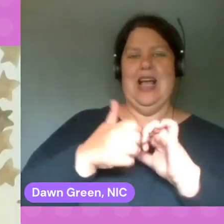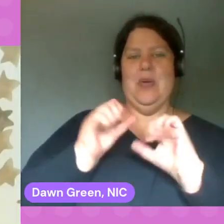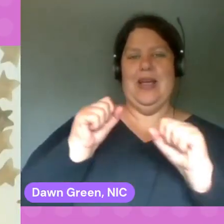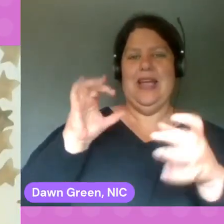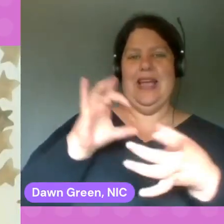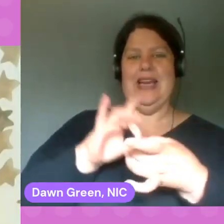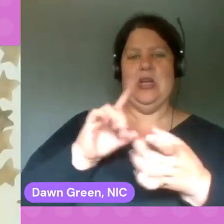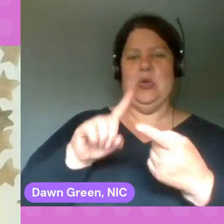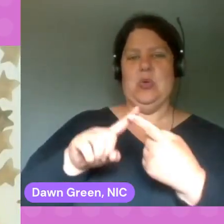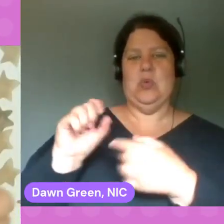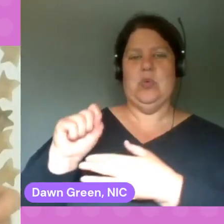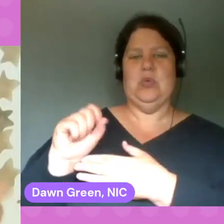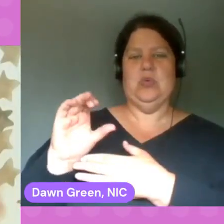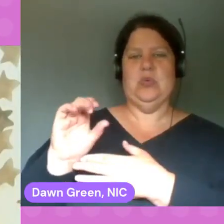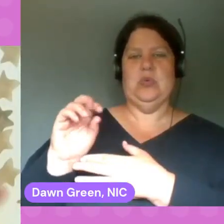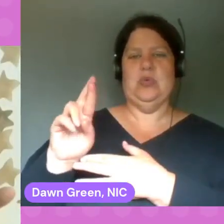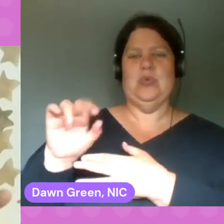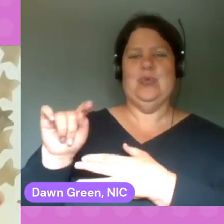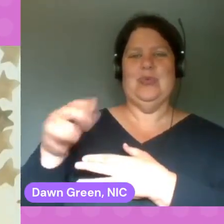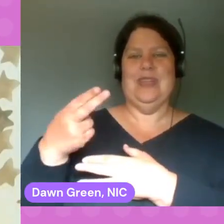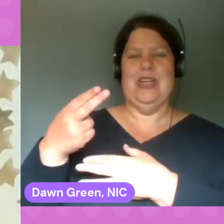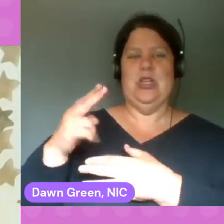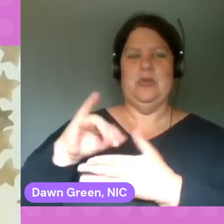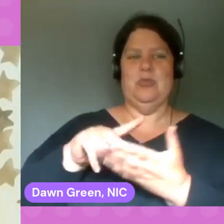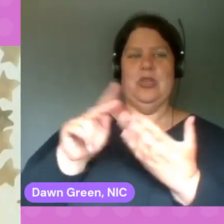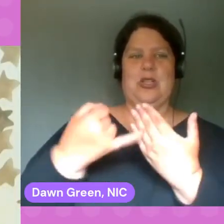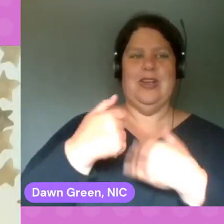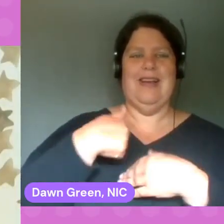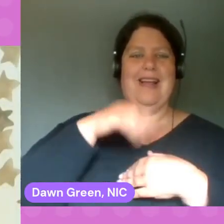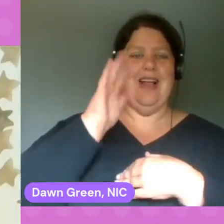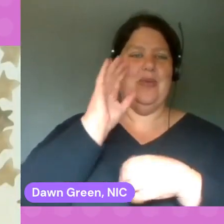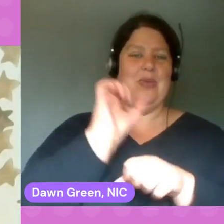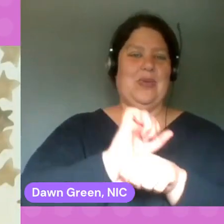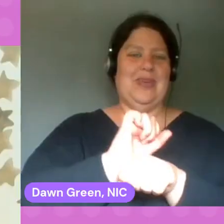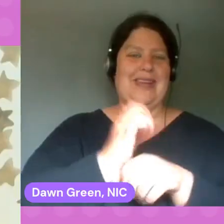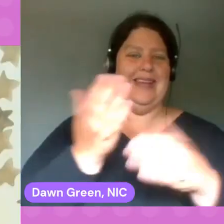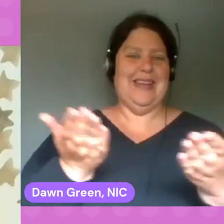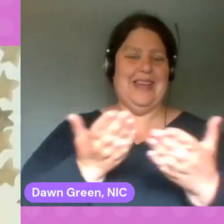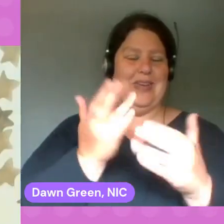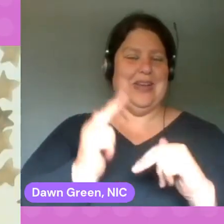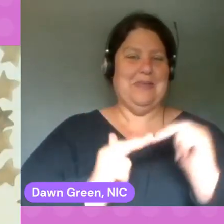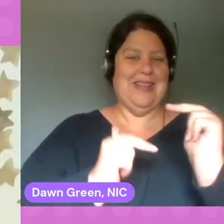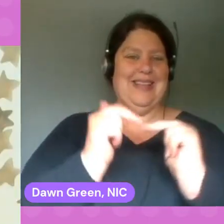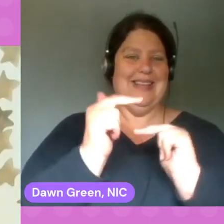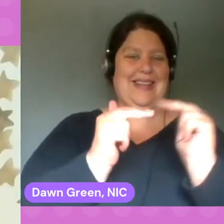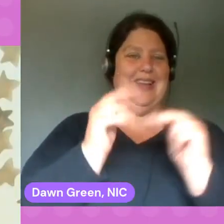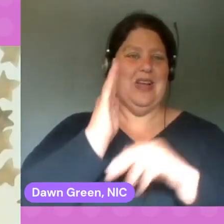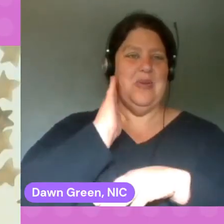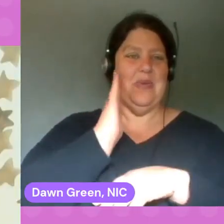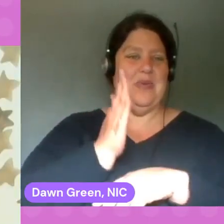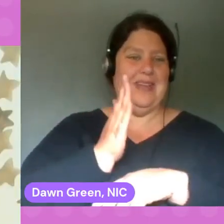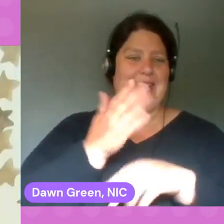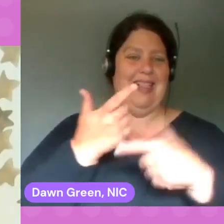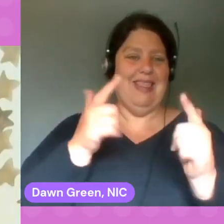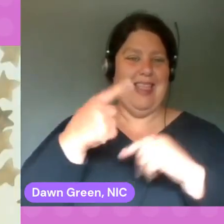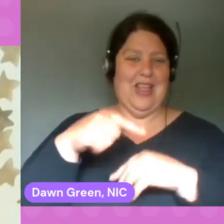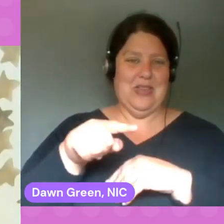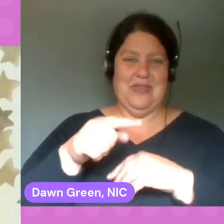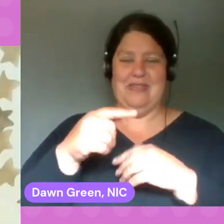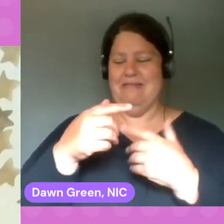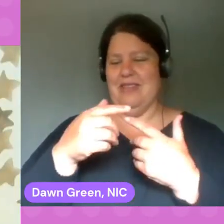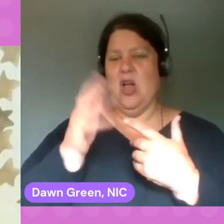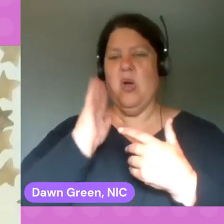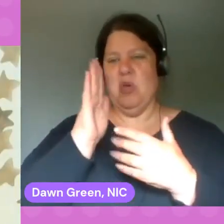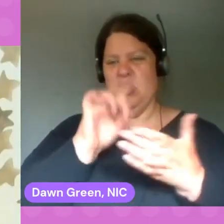the Scratch project. So I'm just going to be working here and building. I'll give a few time checks when